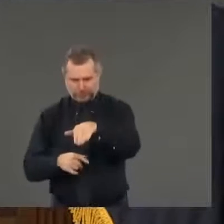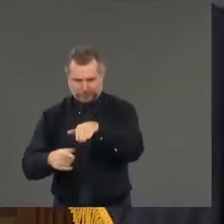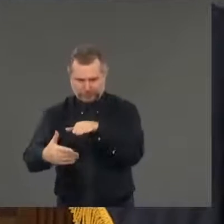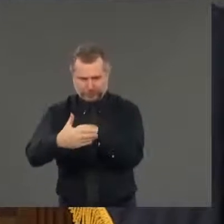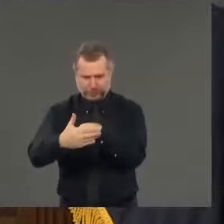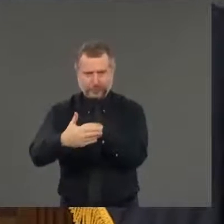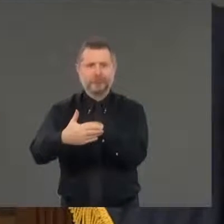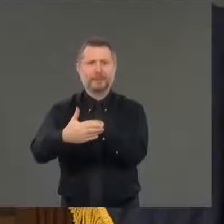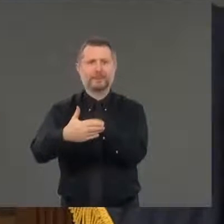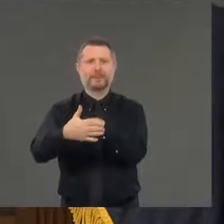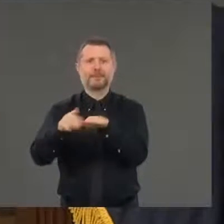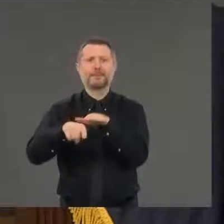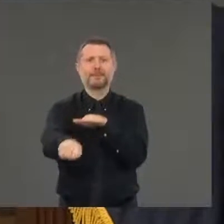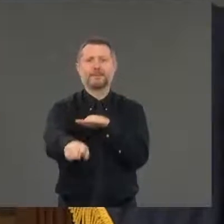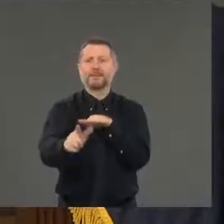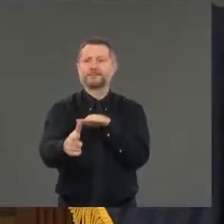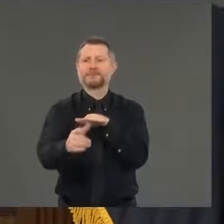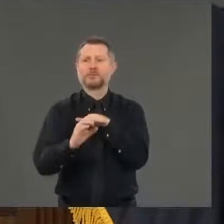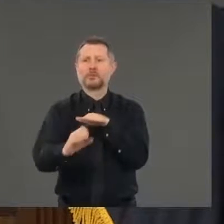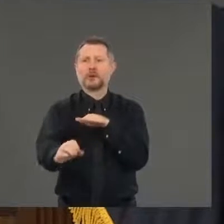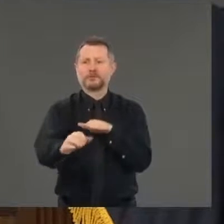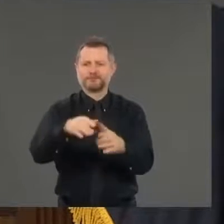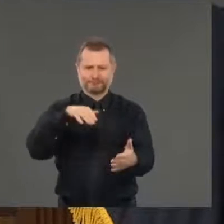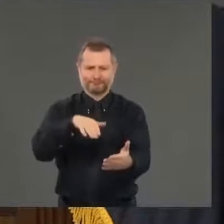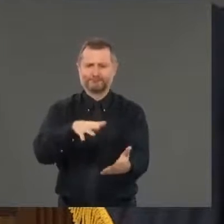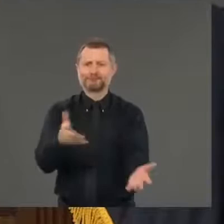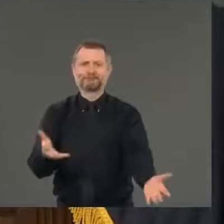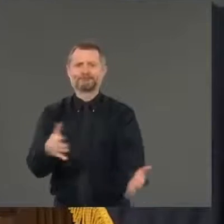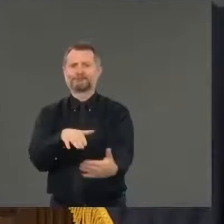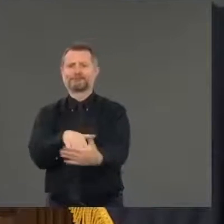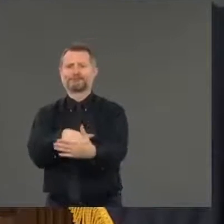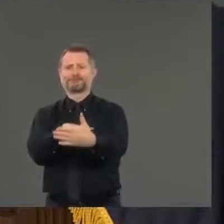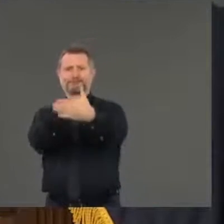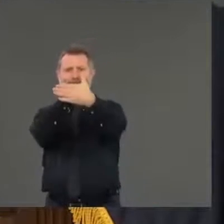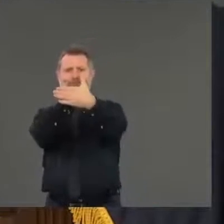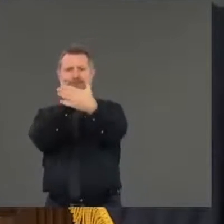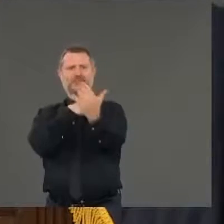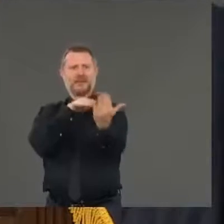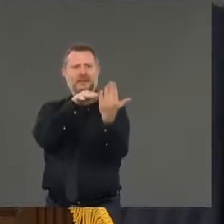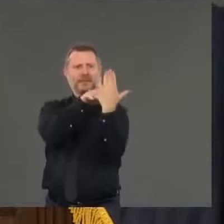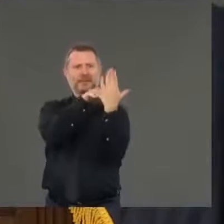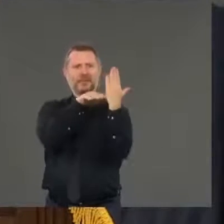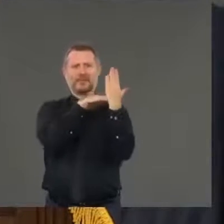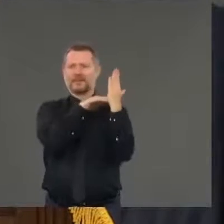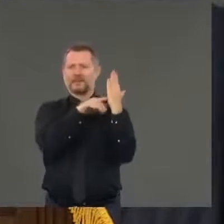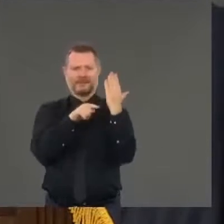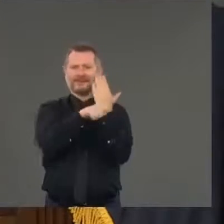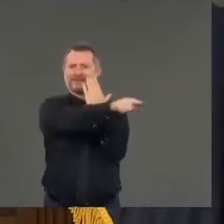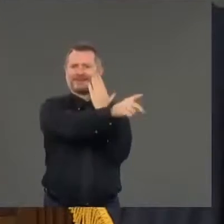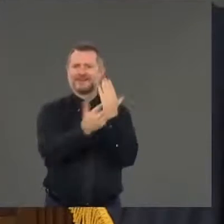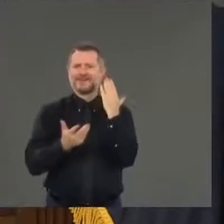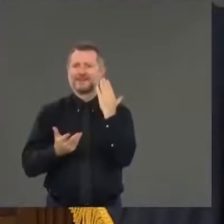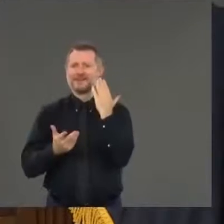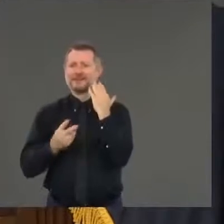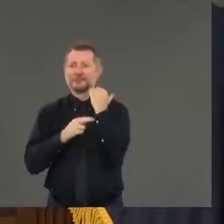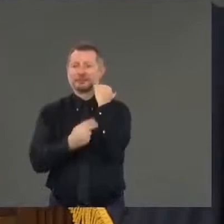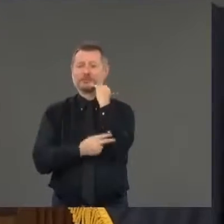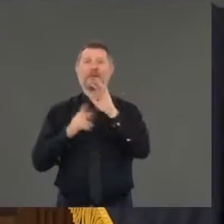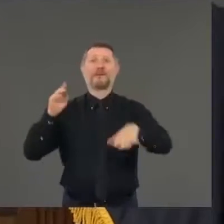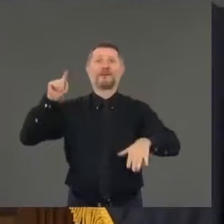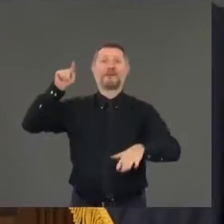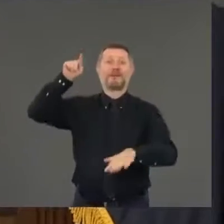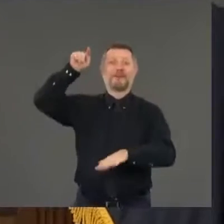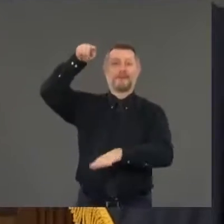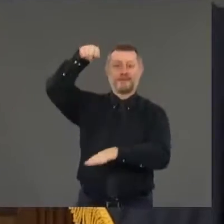the Hudson River, right? Who wants to take that bridge, right? You go over the bridge, and then you